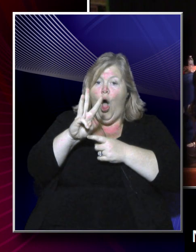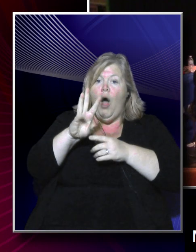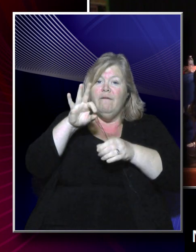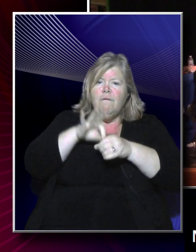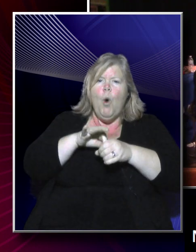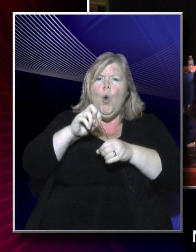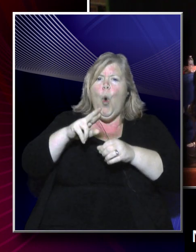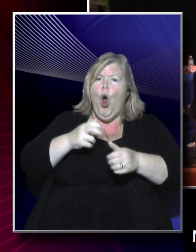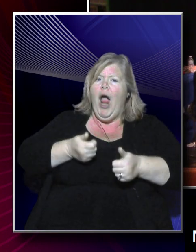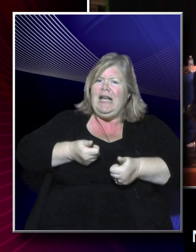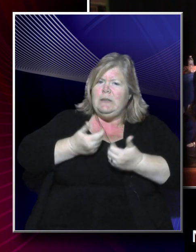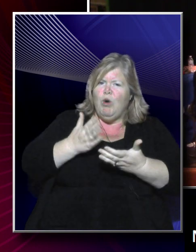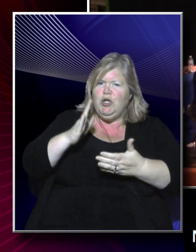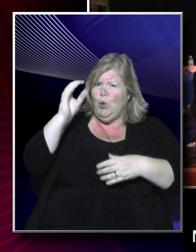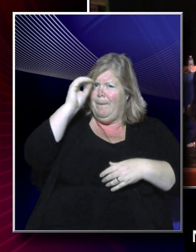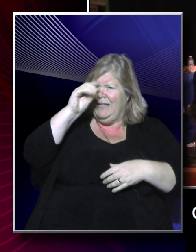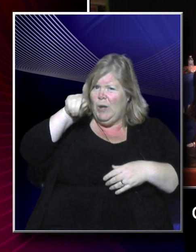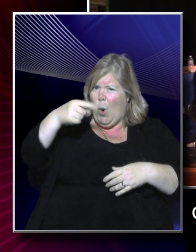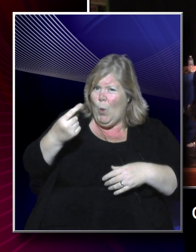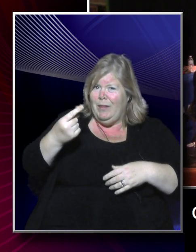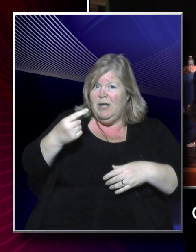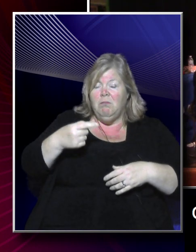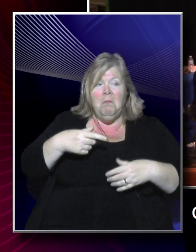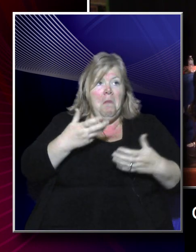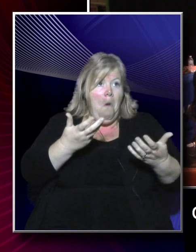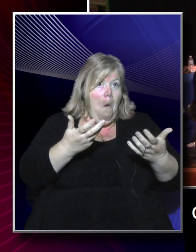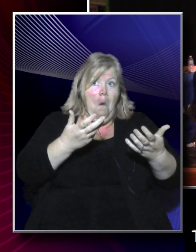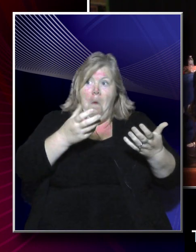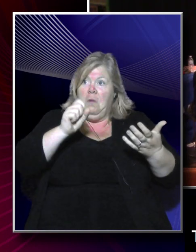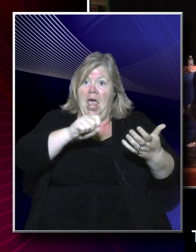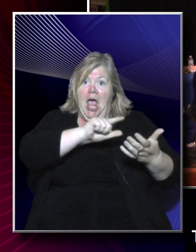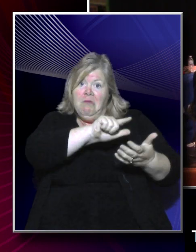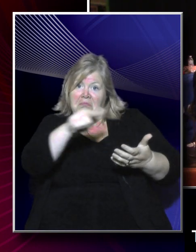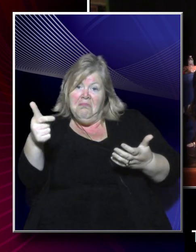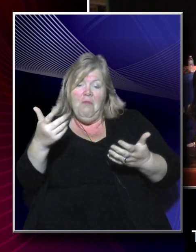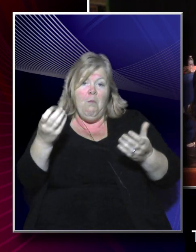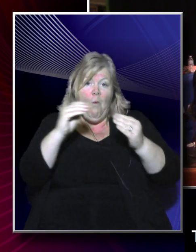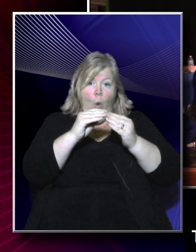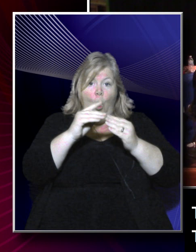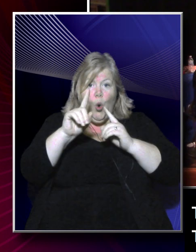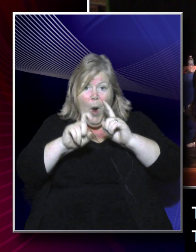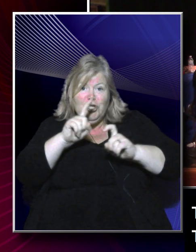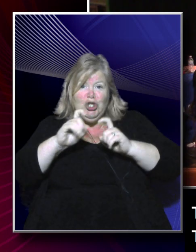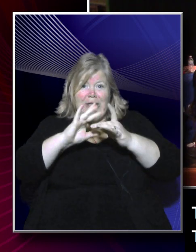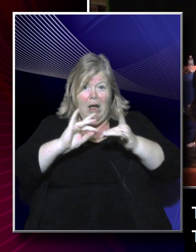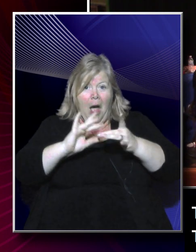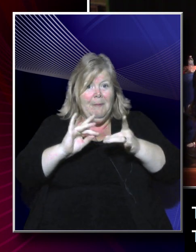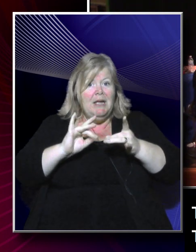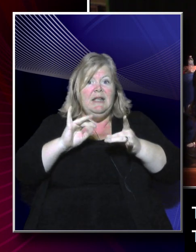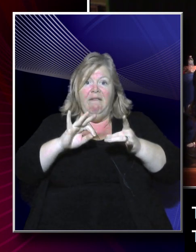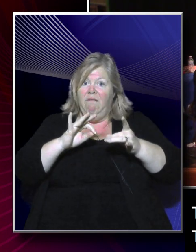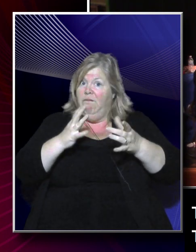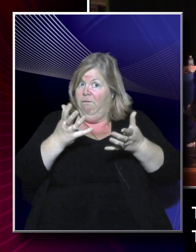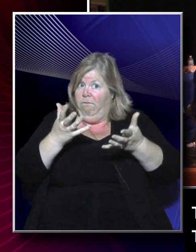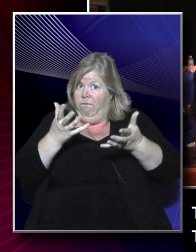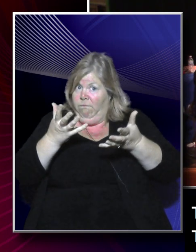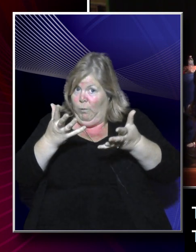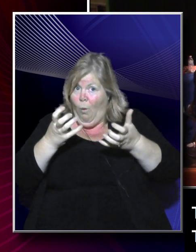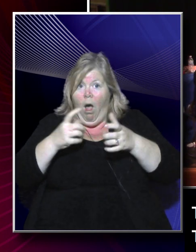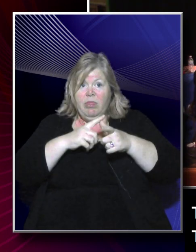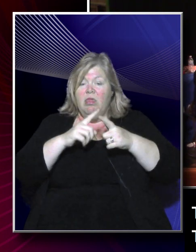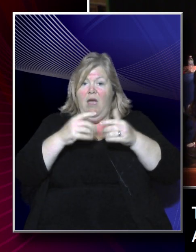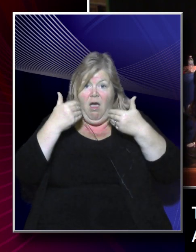I think you can go ahead and do the, I mean, if there are more questions or comments, people can do that, and then we can go to, if you wish to do that, and then we'll go to a